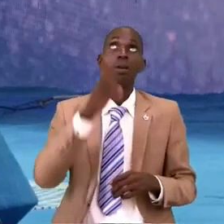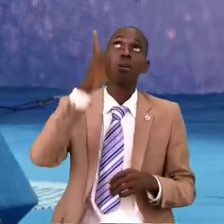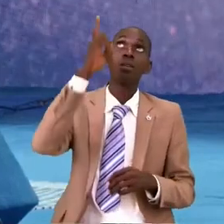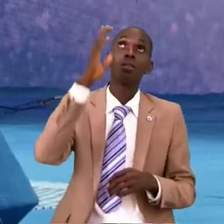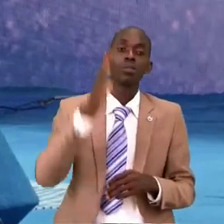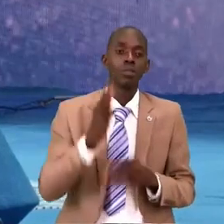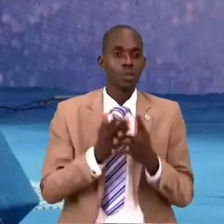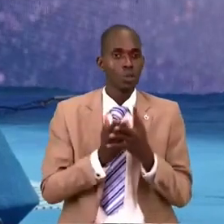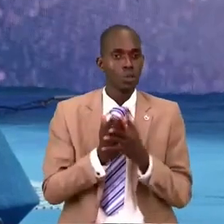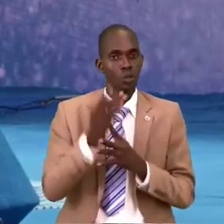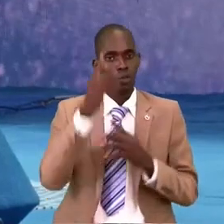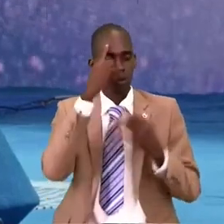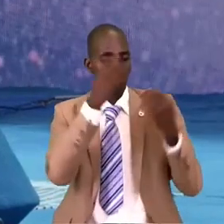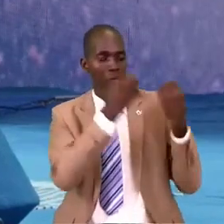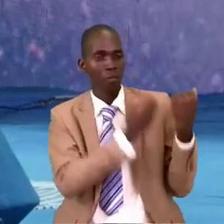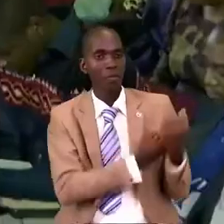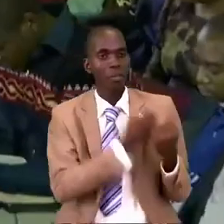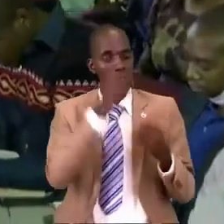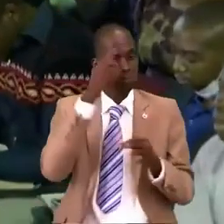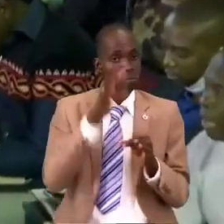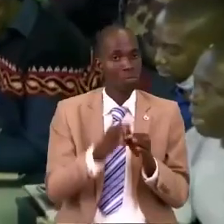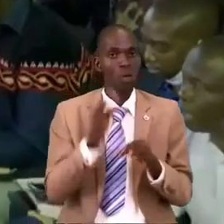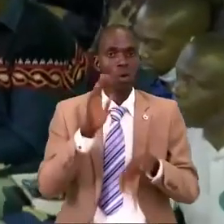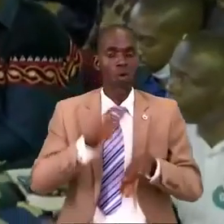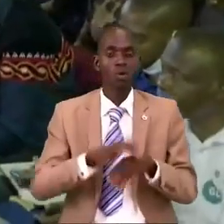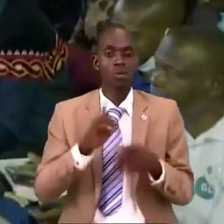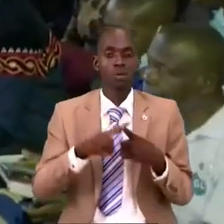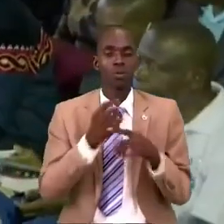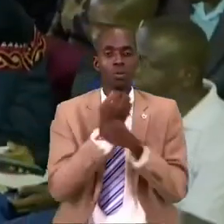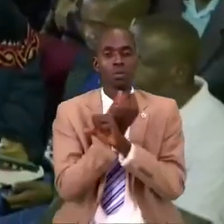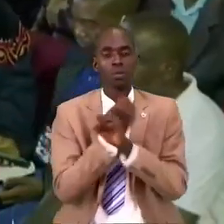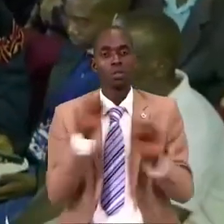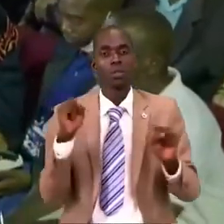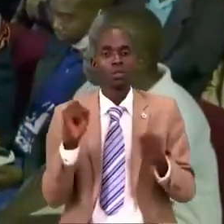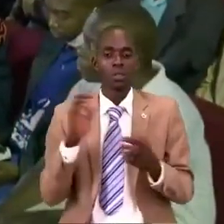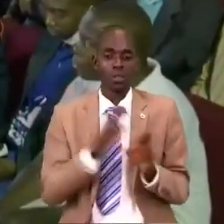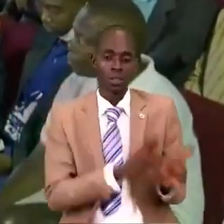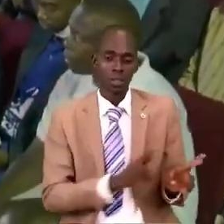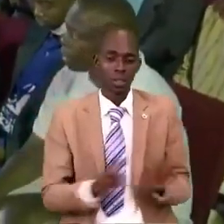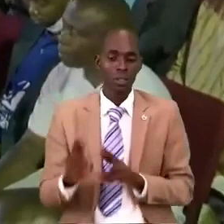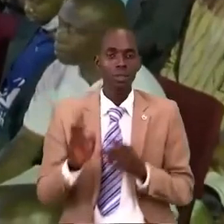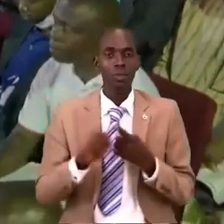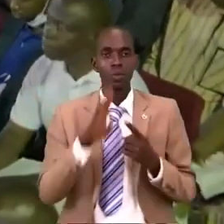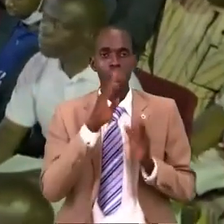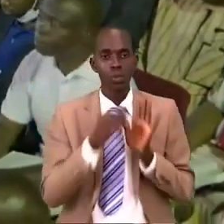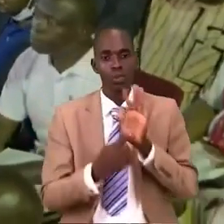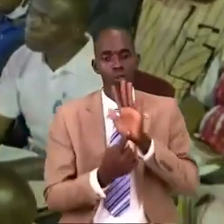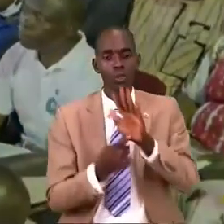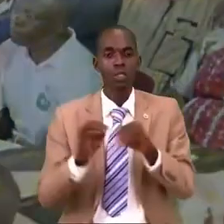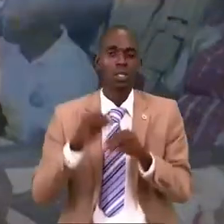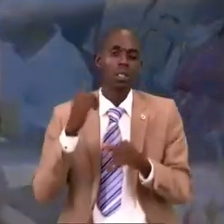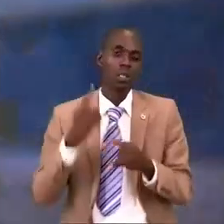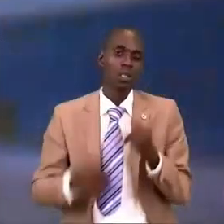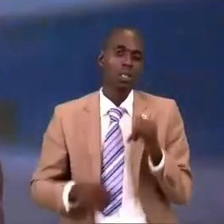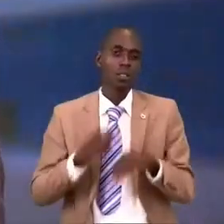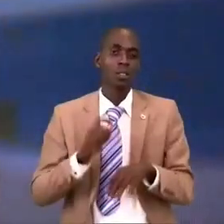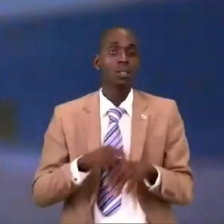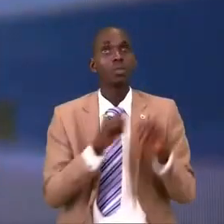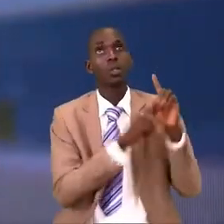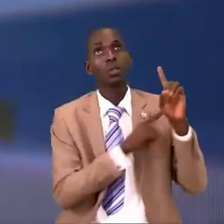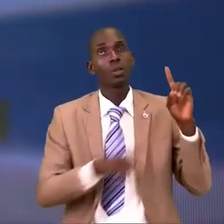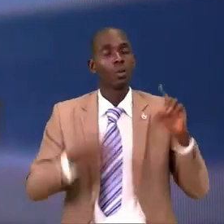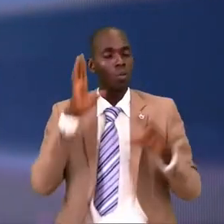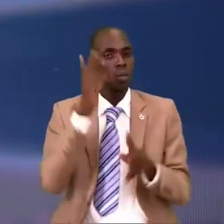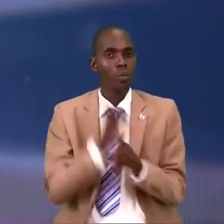last time. The Lord will keep you. Amen. Keep you in salvation. Amen. and keep you in your healing and